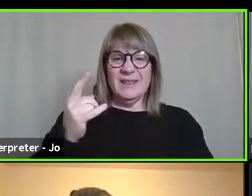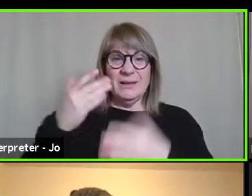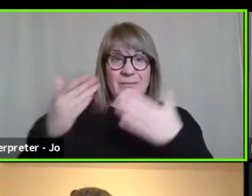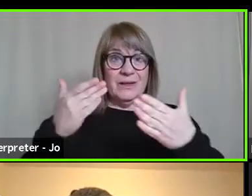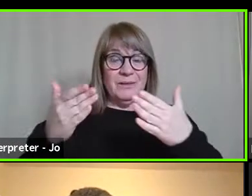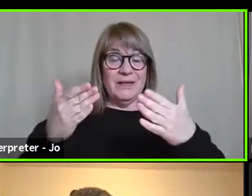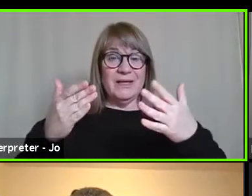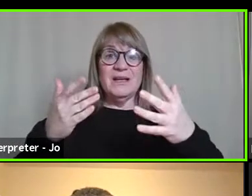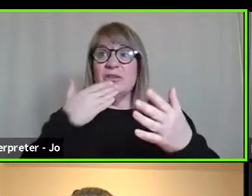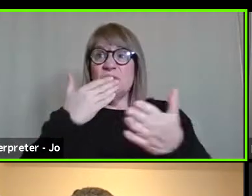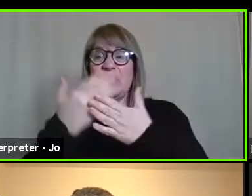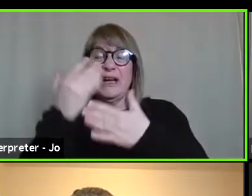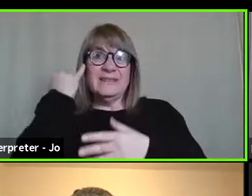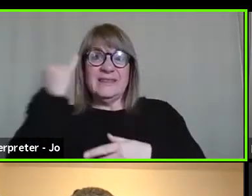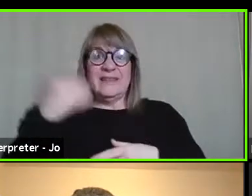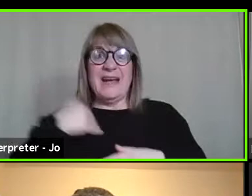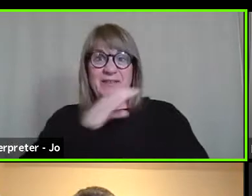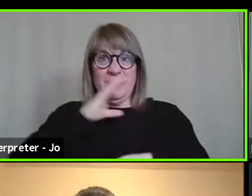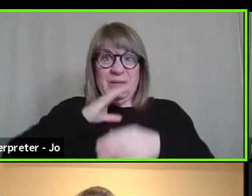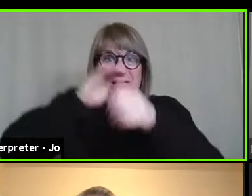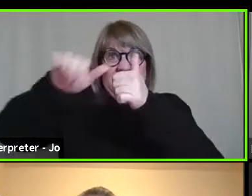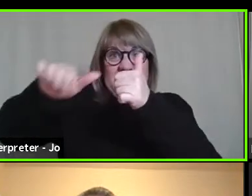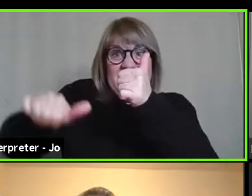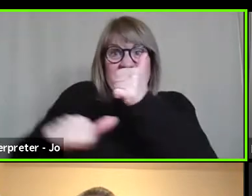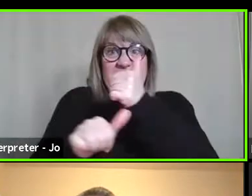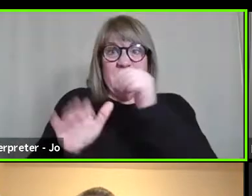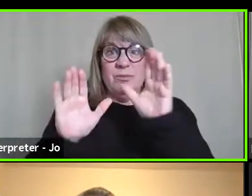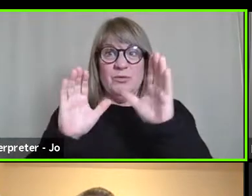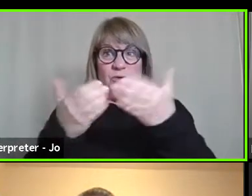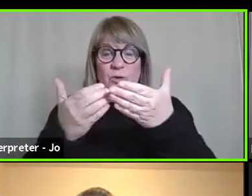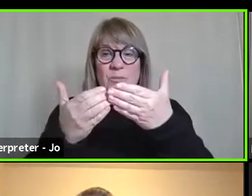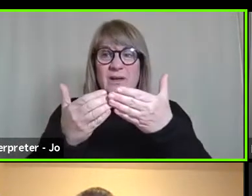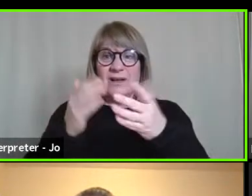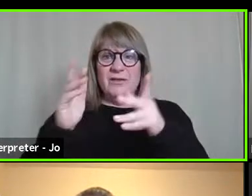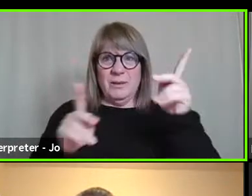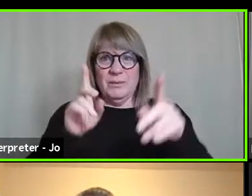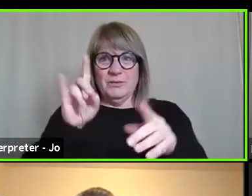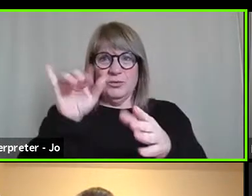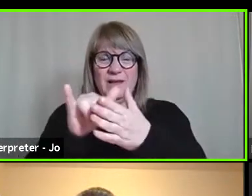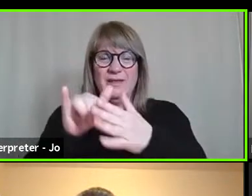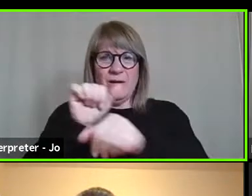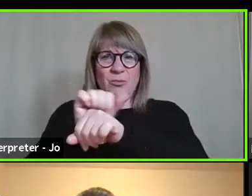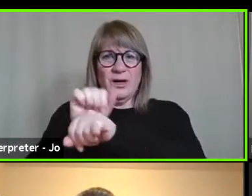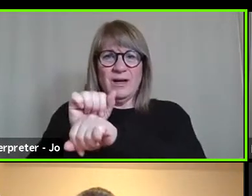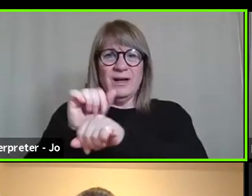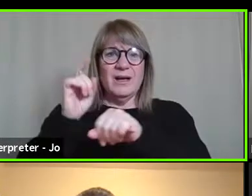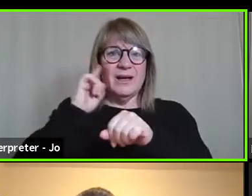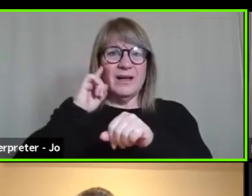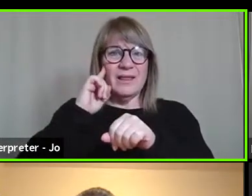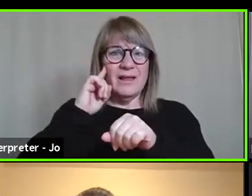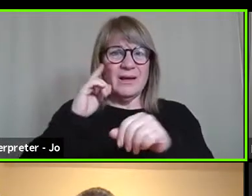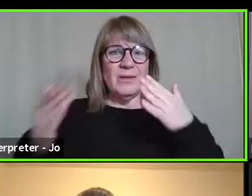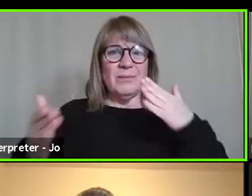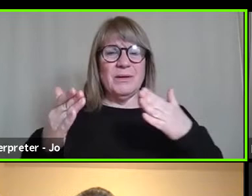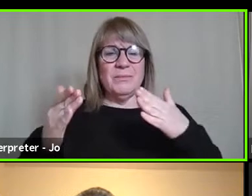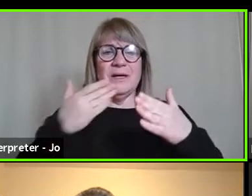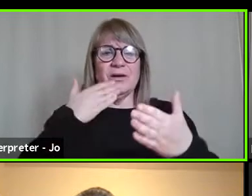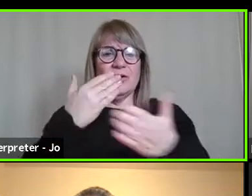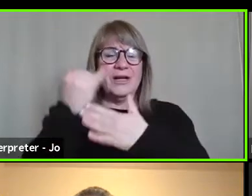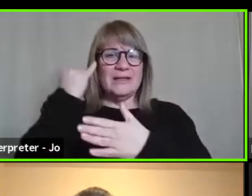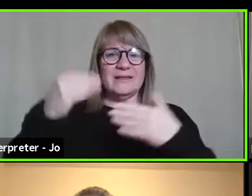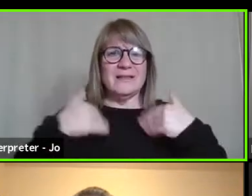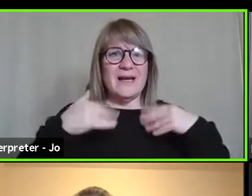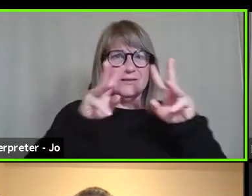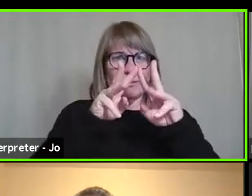subgroup of those of us that are doing this work and also i think what might be useful in the future is to do a workshop or a couple of